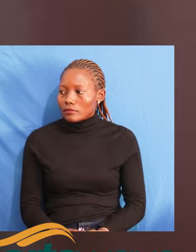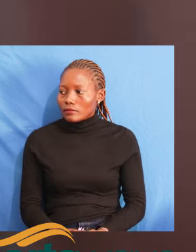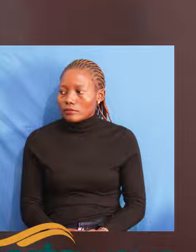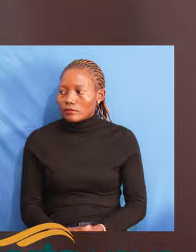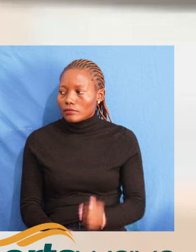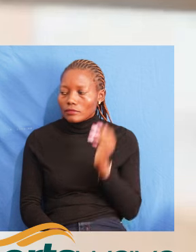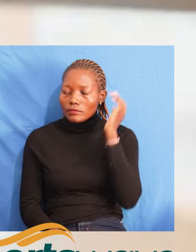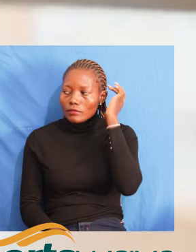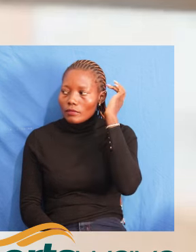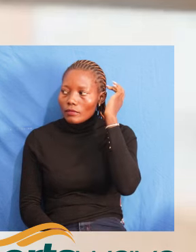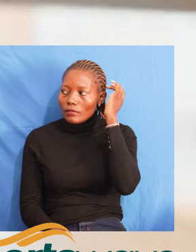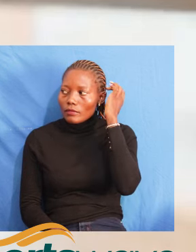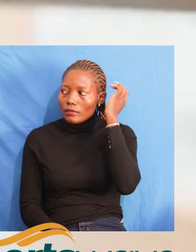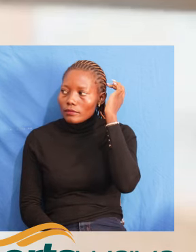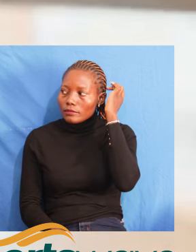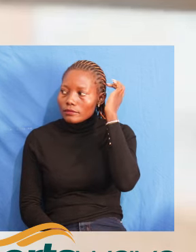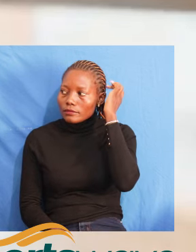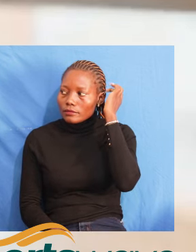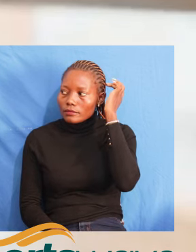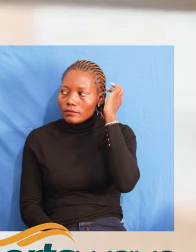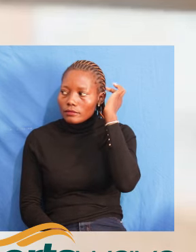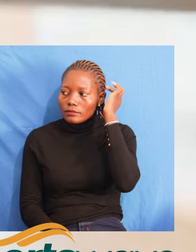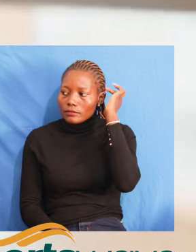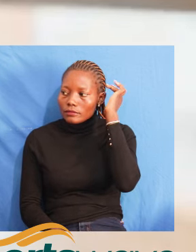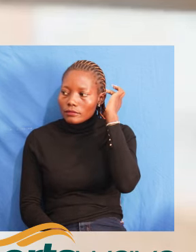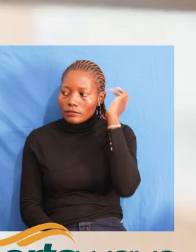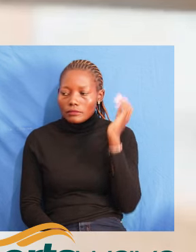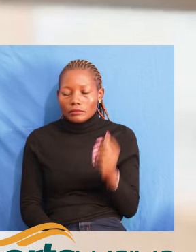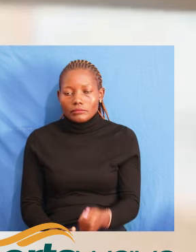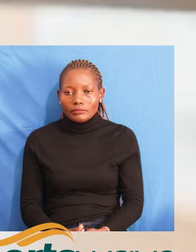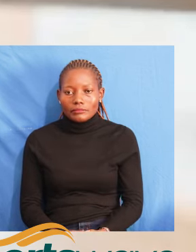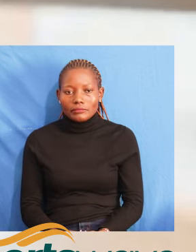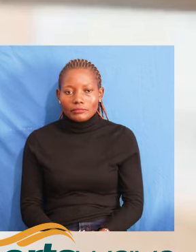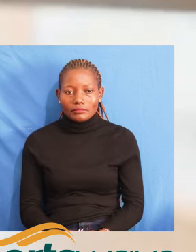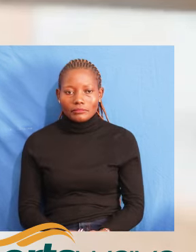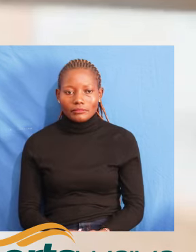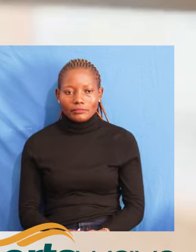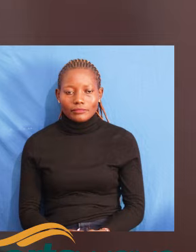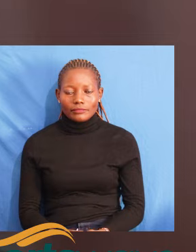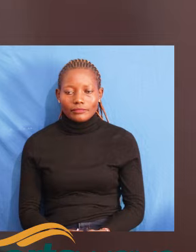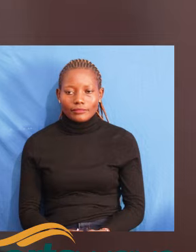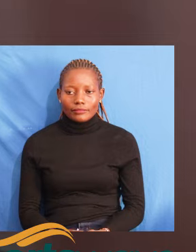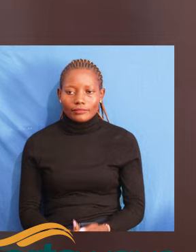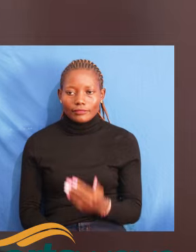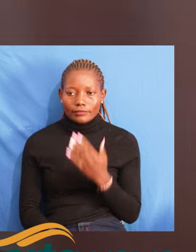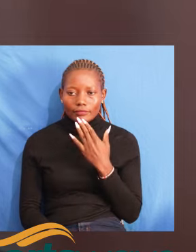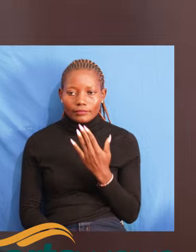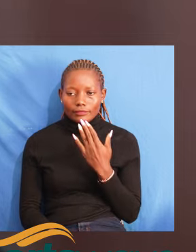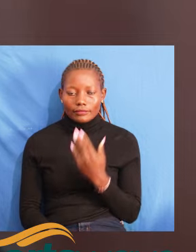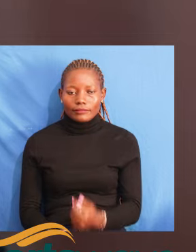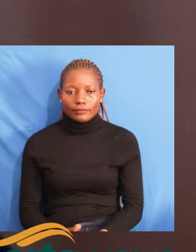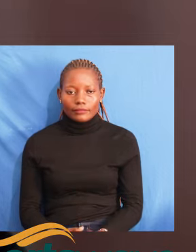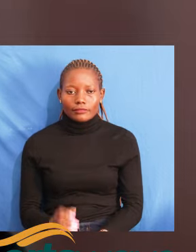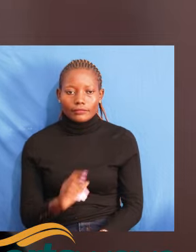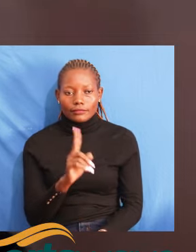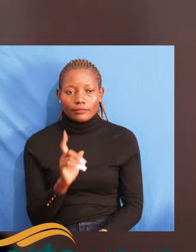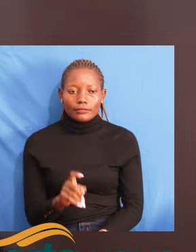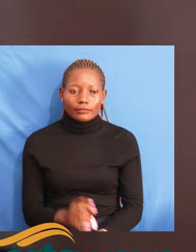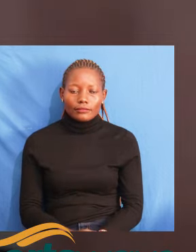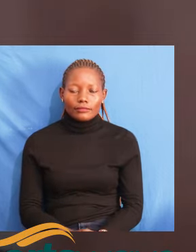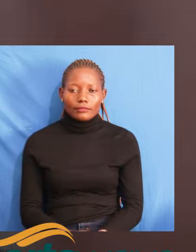Sebastian, his hand is up. You can go ahead. Mhm. Thank you. My question